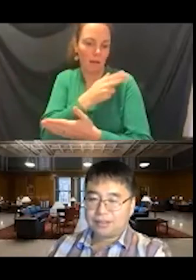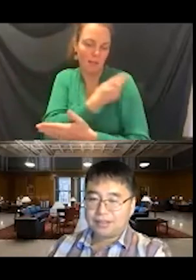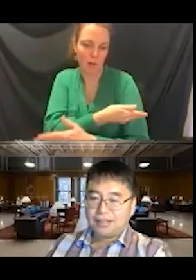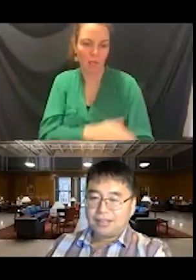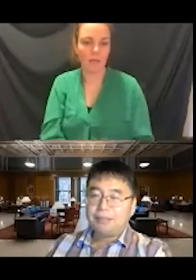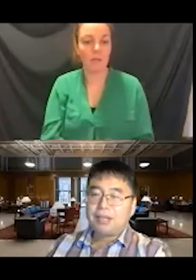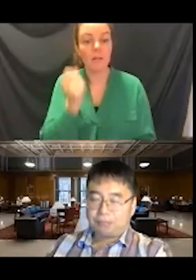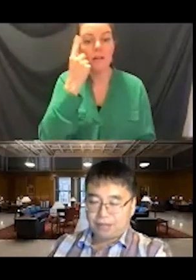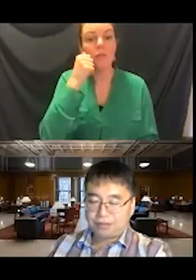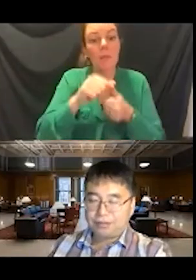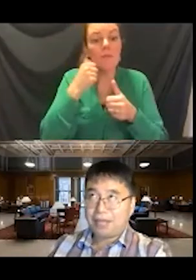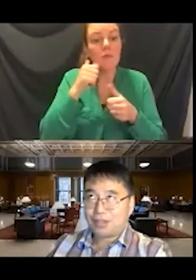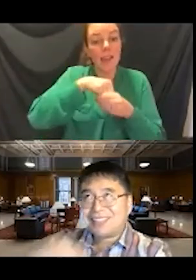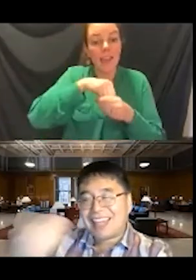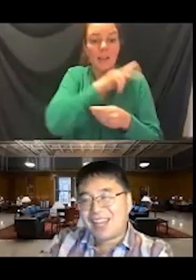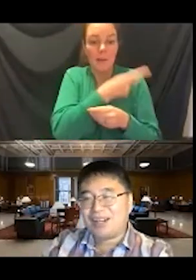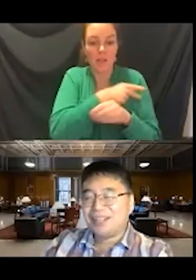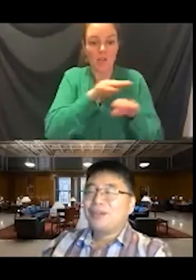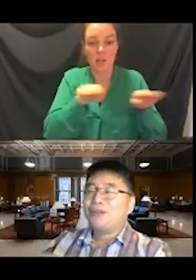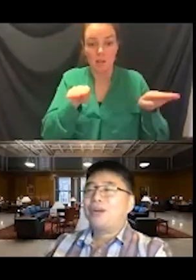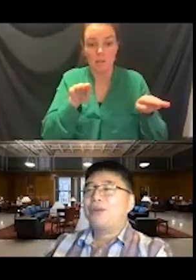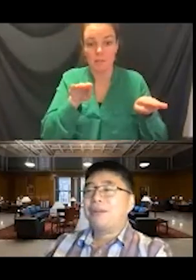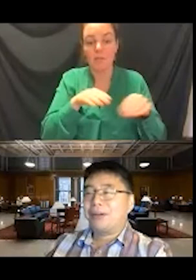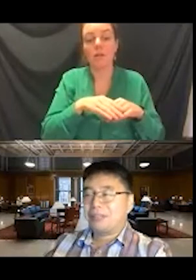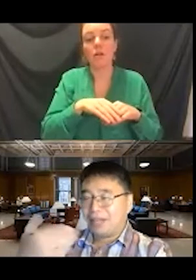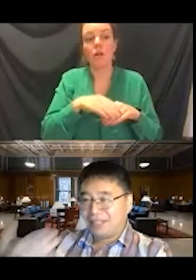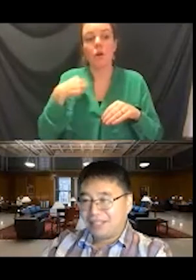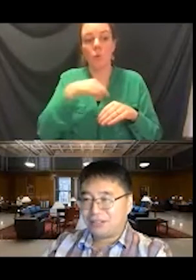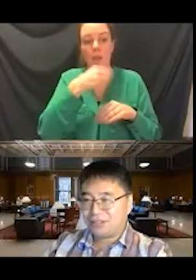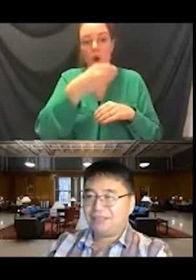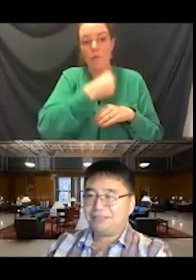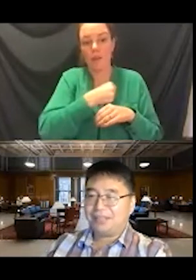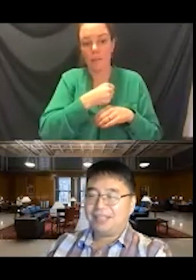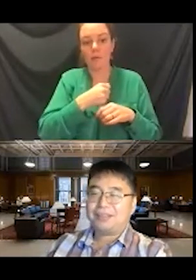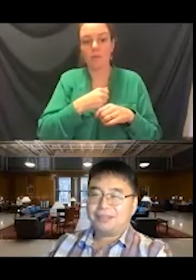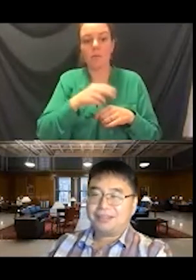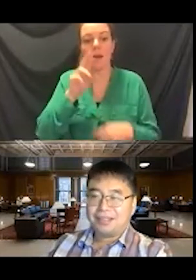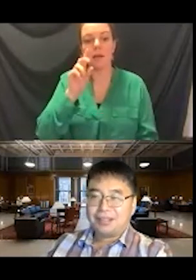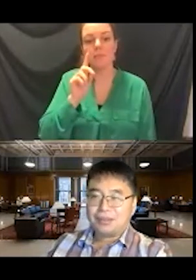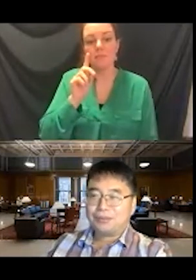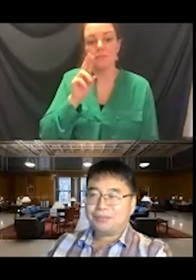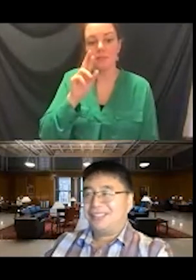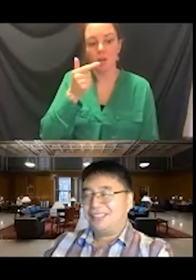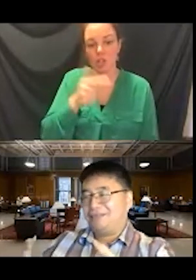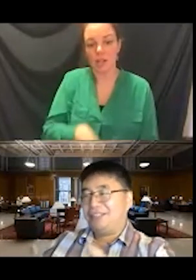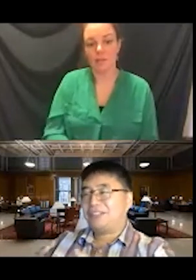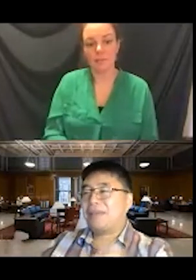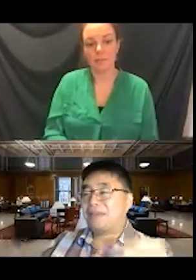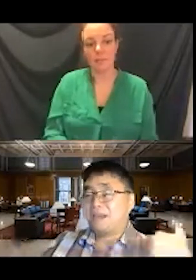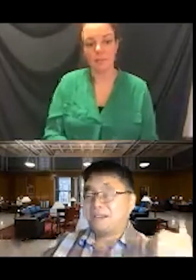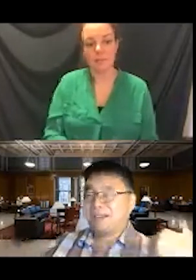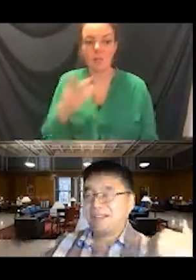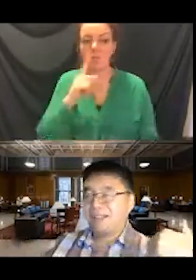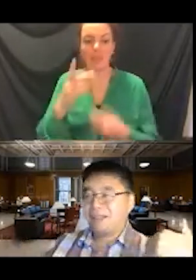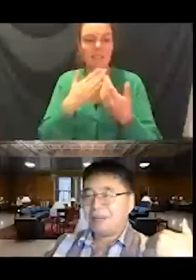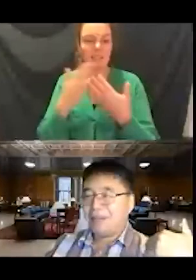units, inpatient care, we are reimbursed by DRG, right? So it doesn't matter